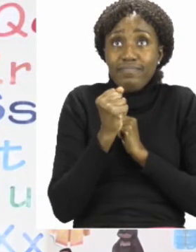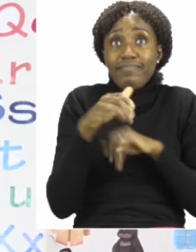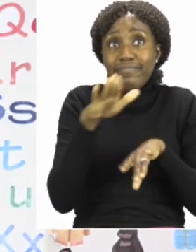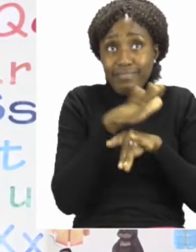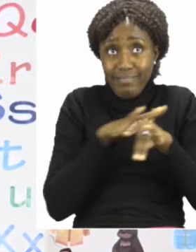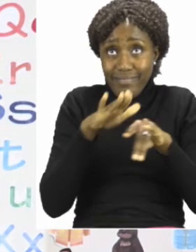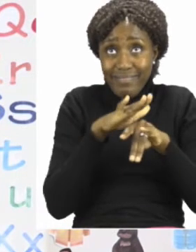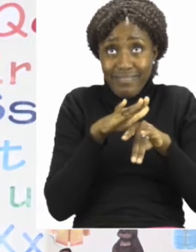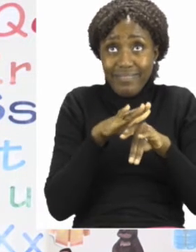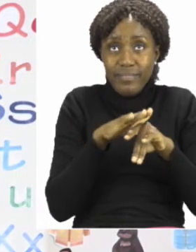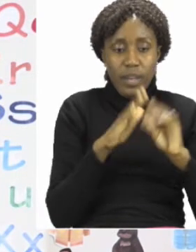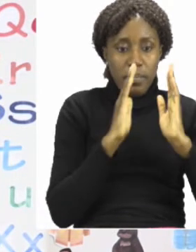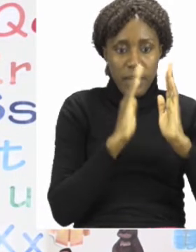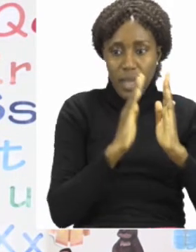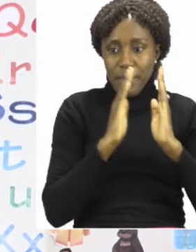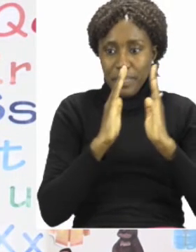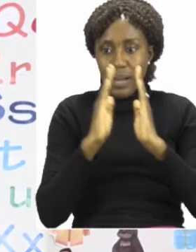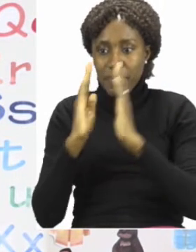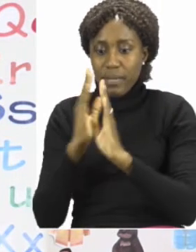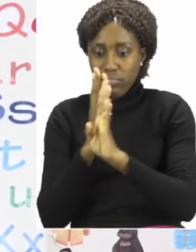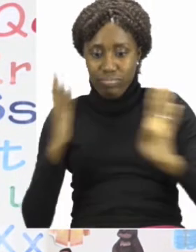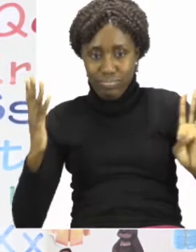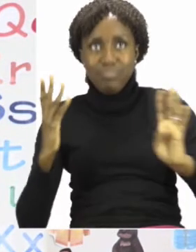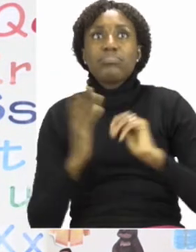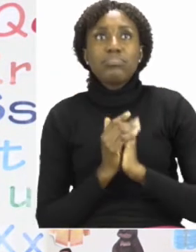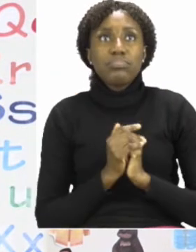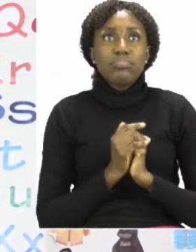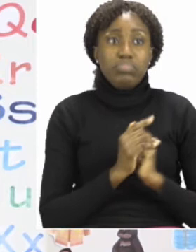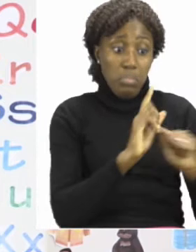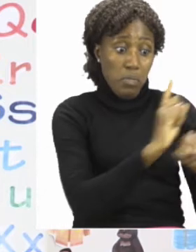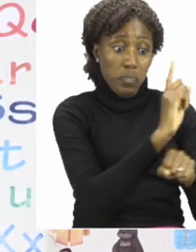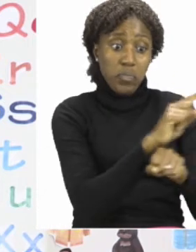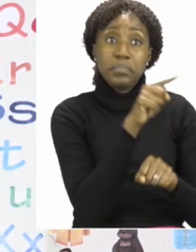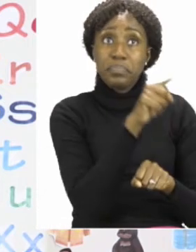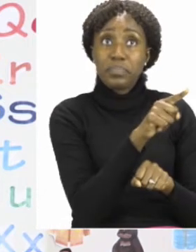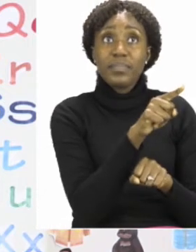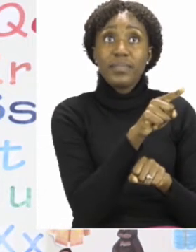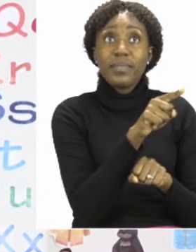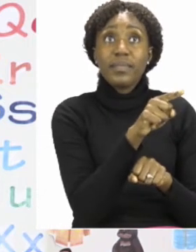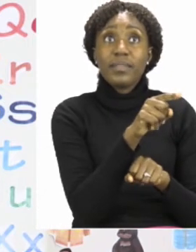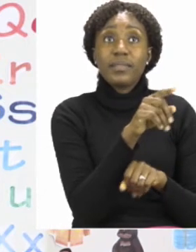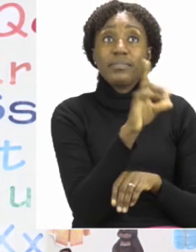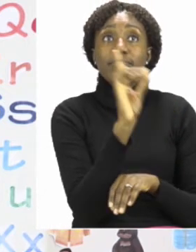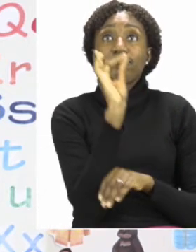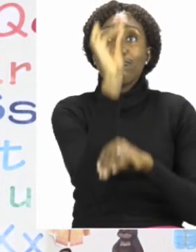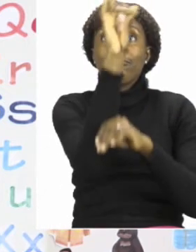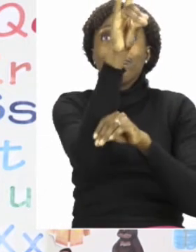are also standing in line. The one that we can see, the one that I'm holding, this one is called